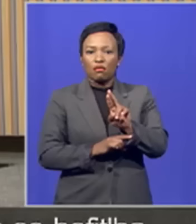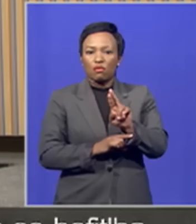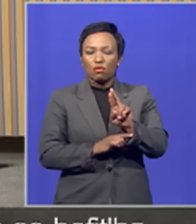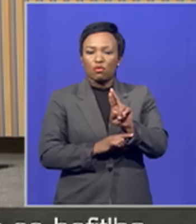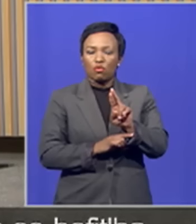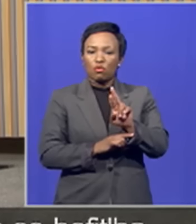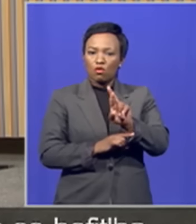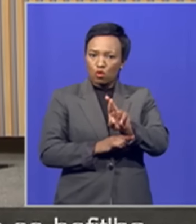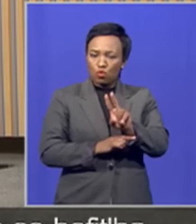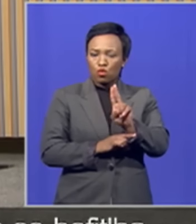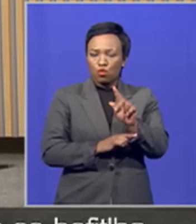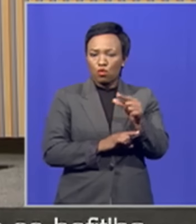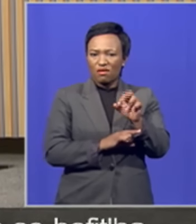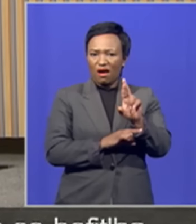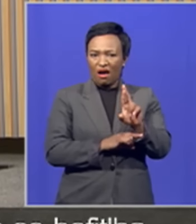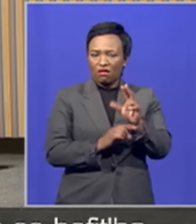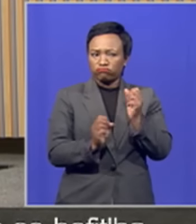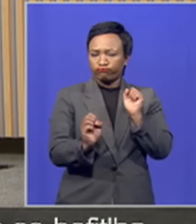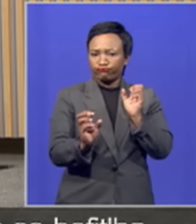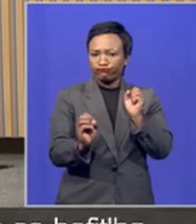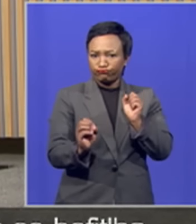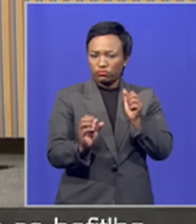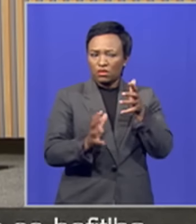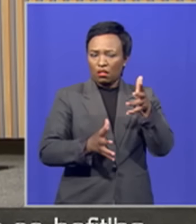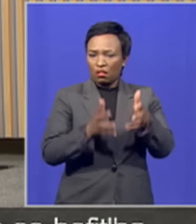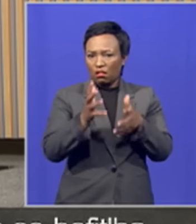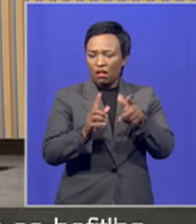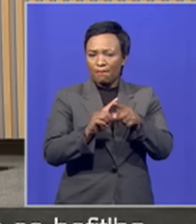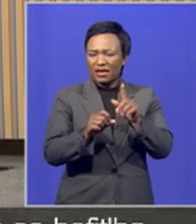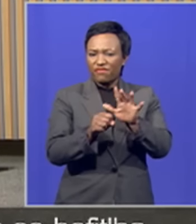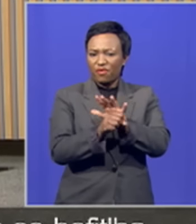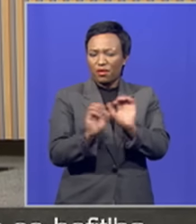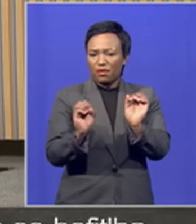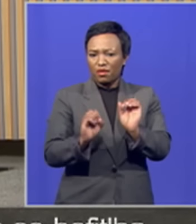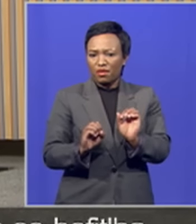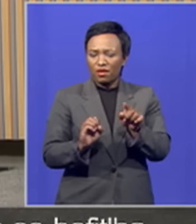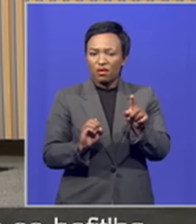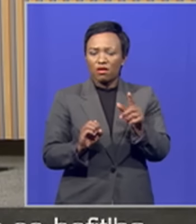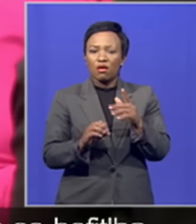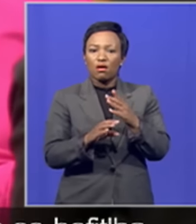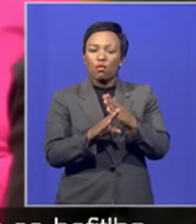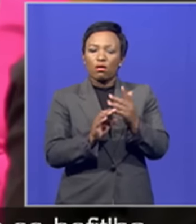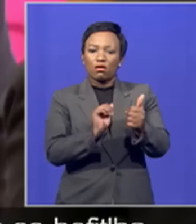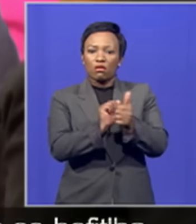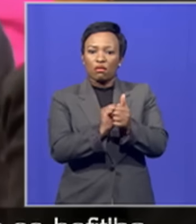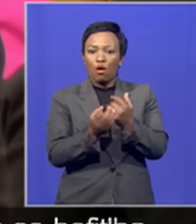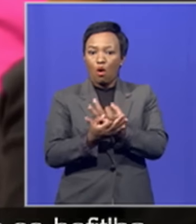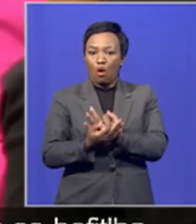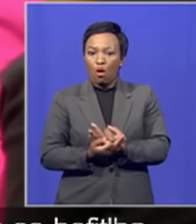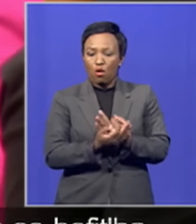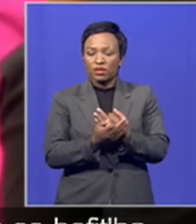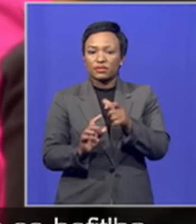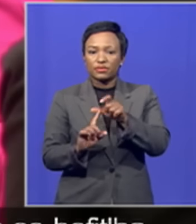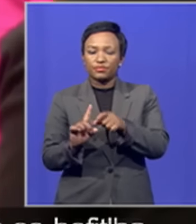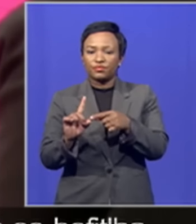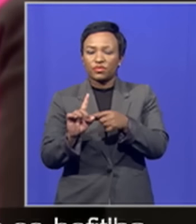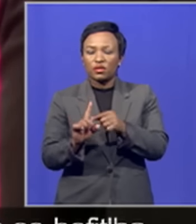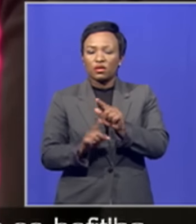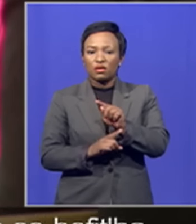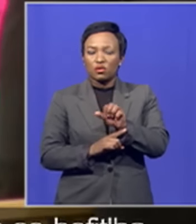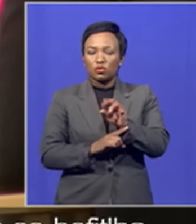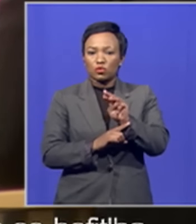bone bo tlogetswe bo sa felela jaaka fa modiri mmogo nae e bong motlhankedi wa Hawks Toms warrant officer Sabelo Nkosi